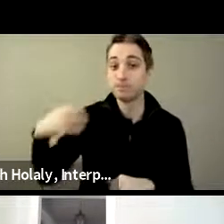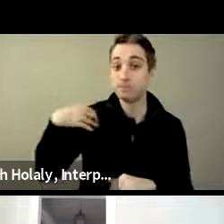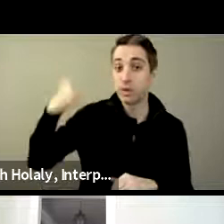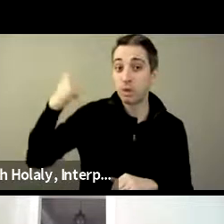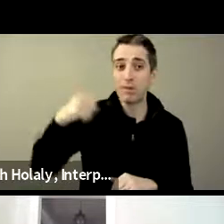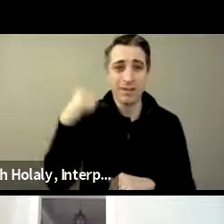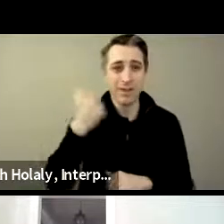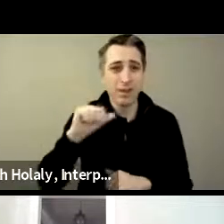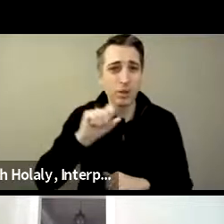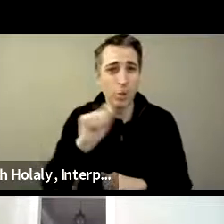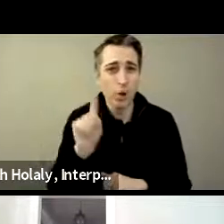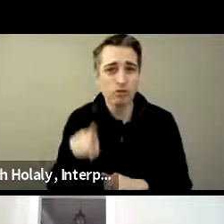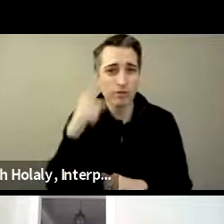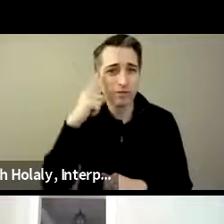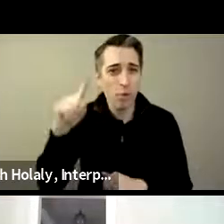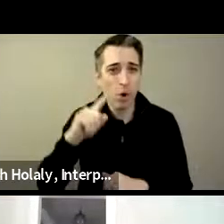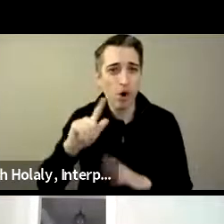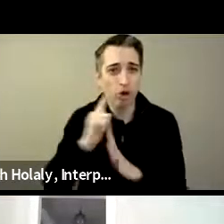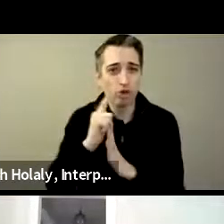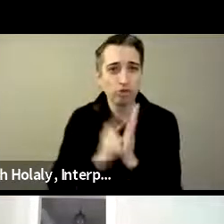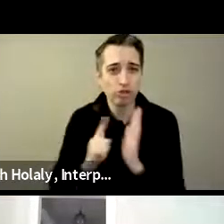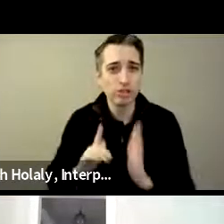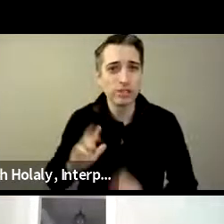Attorney Robinson from anyone?